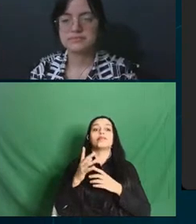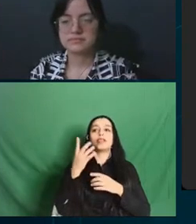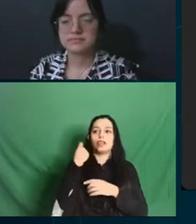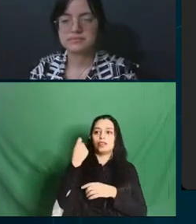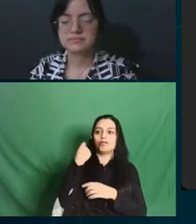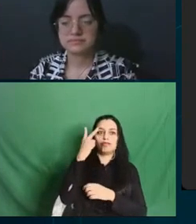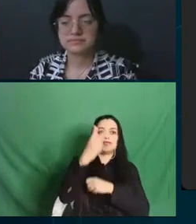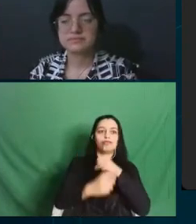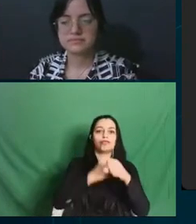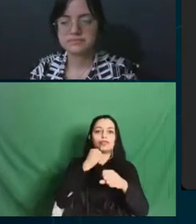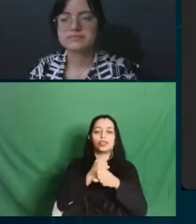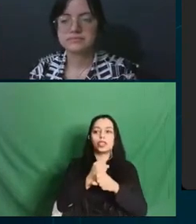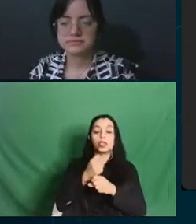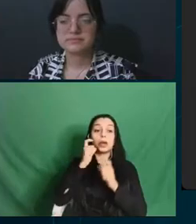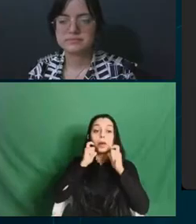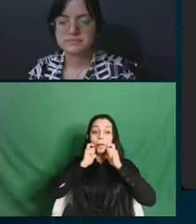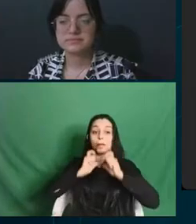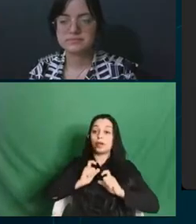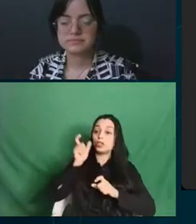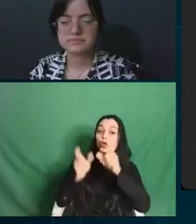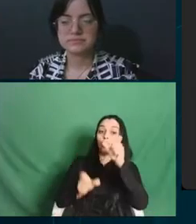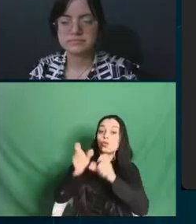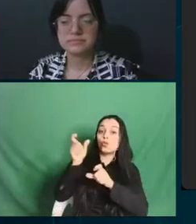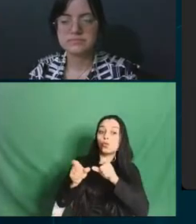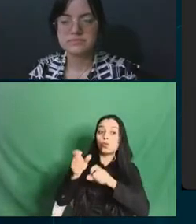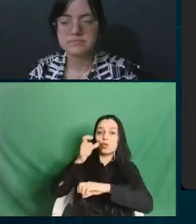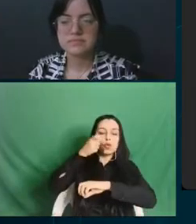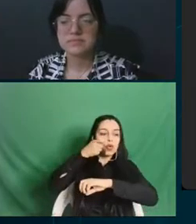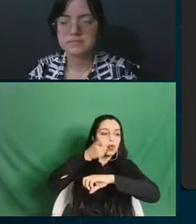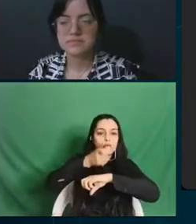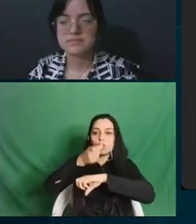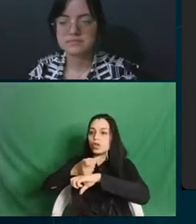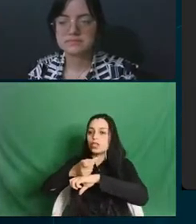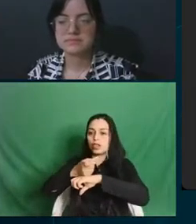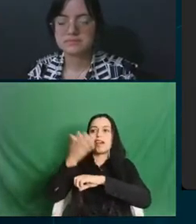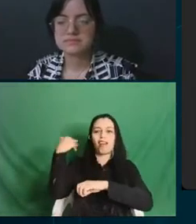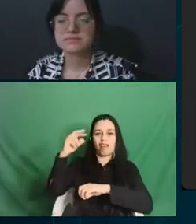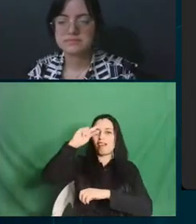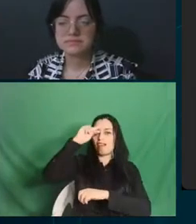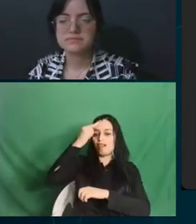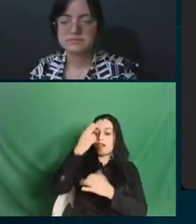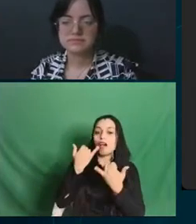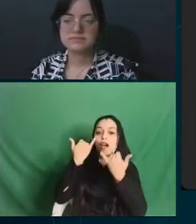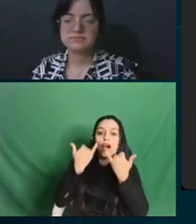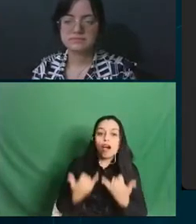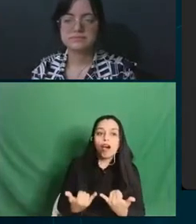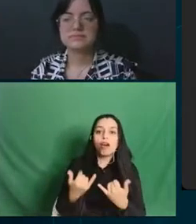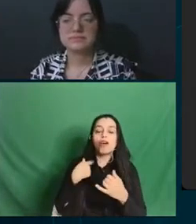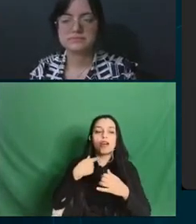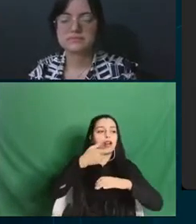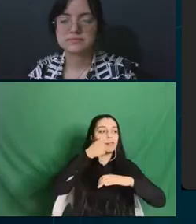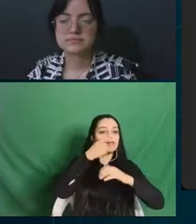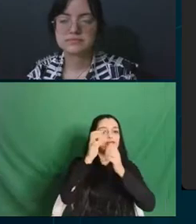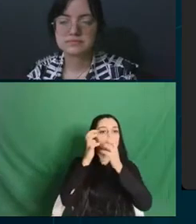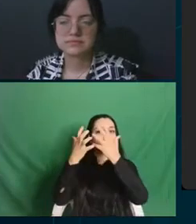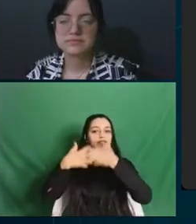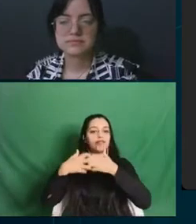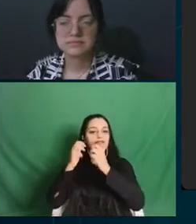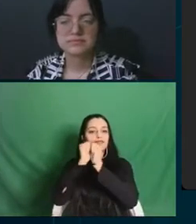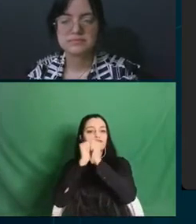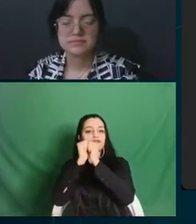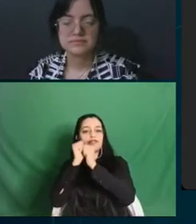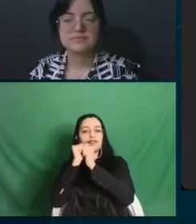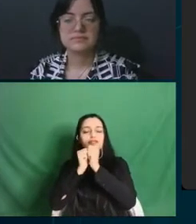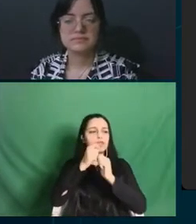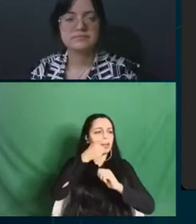Once you start to collect that data, you can start to do comparisons between different players, different countries. All sorts of things